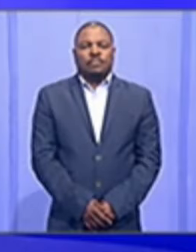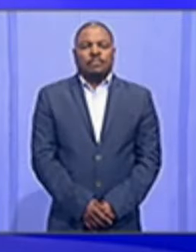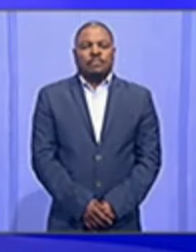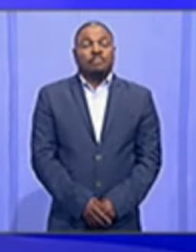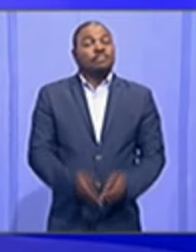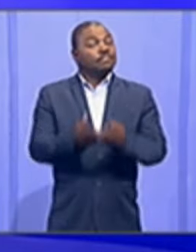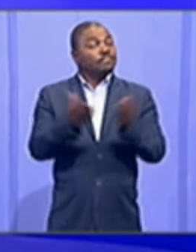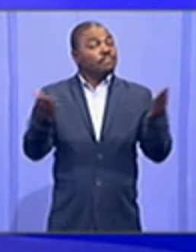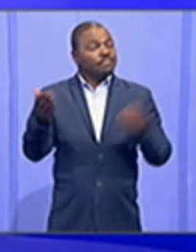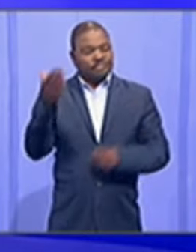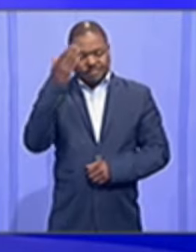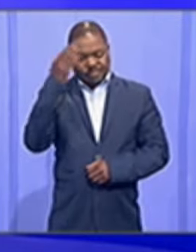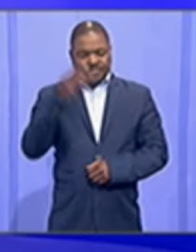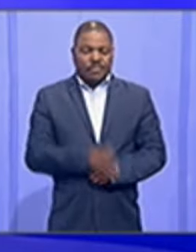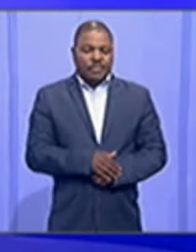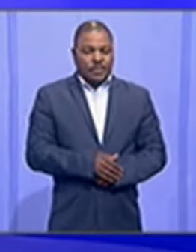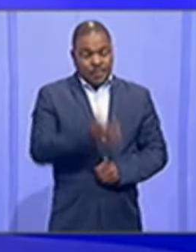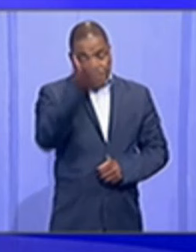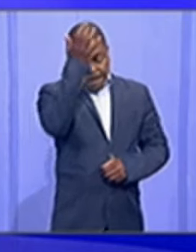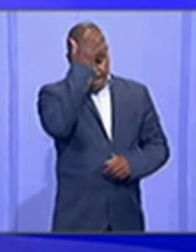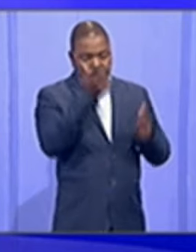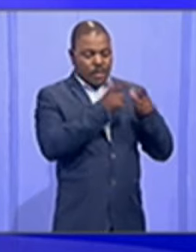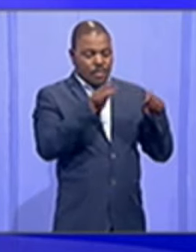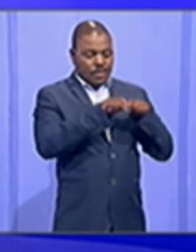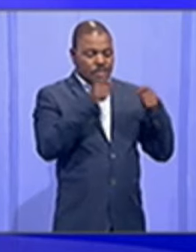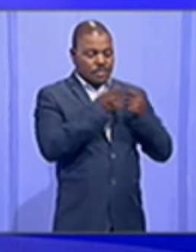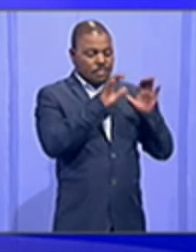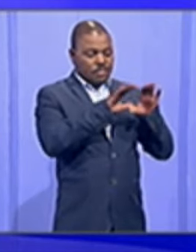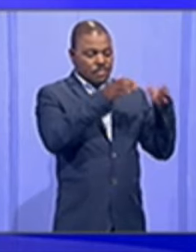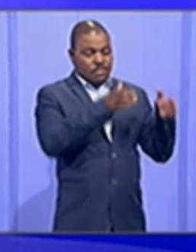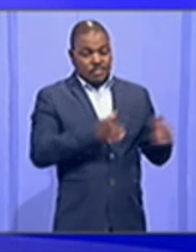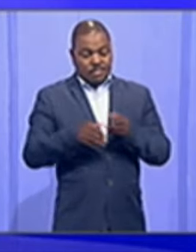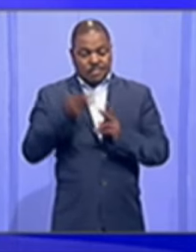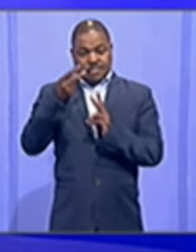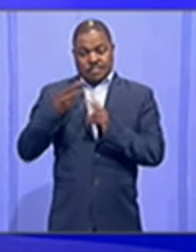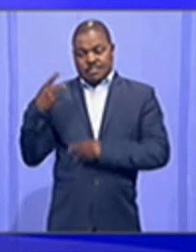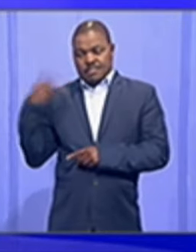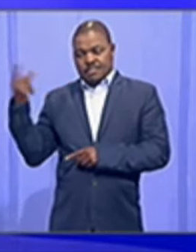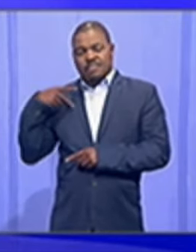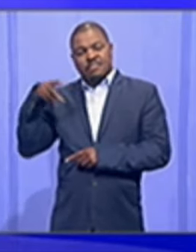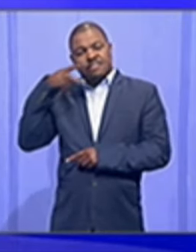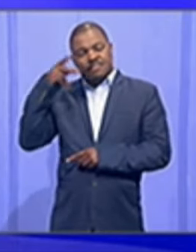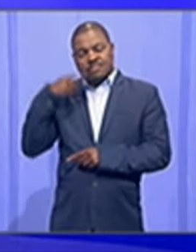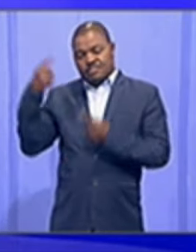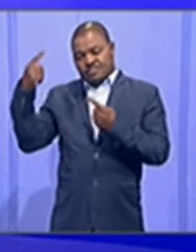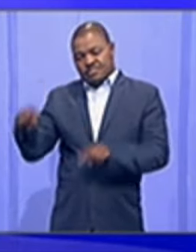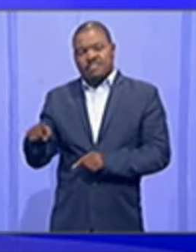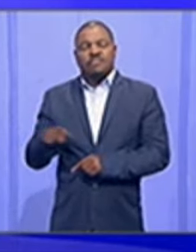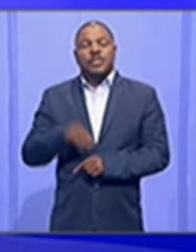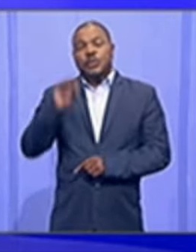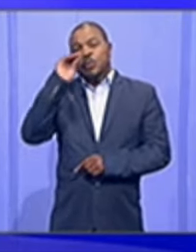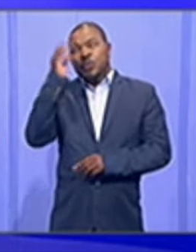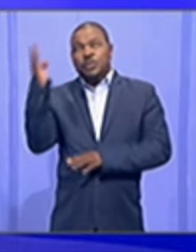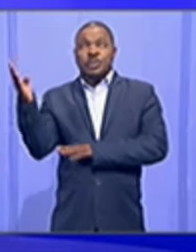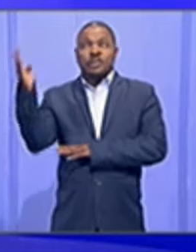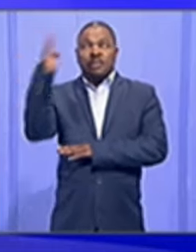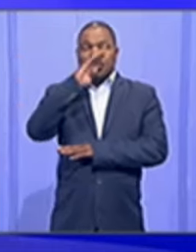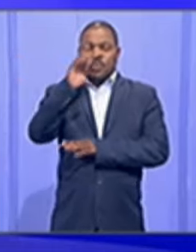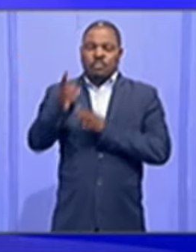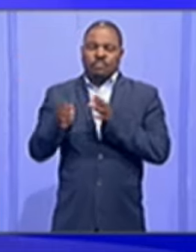Beshun Thobela ba sehlopa sa ditaba tsa Sepedi ba romile nna le wa Rauka Sten Letlalo gore re tle re le fepe ka ditaba tseo di tlhile go di